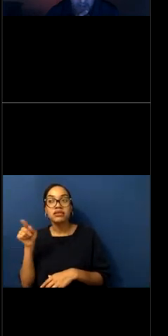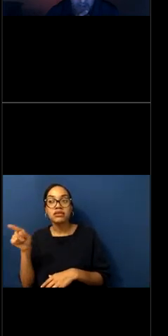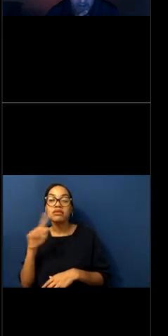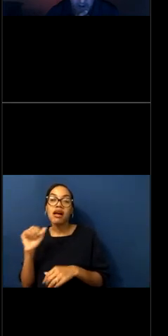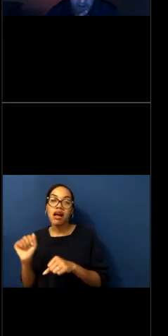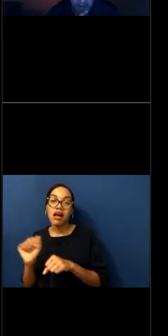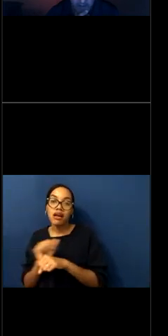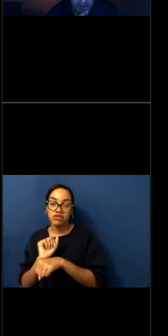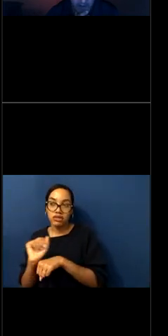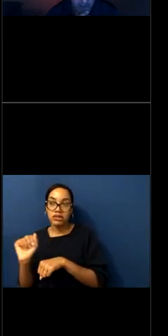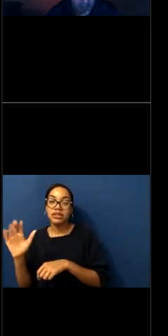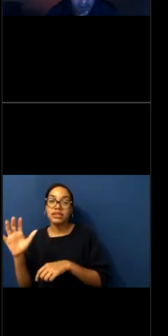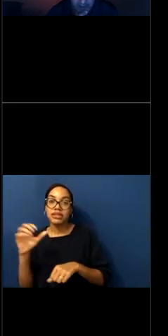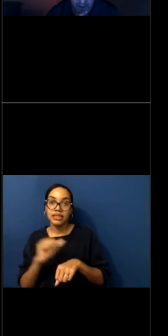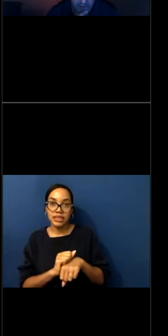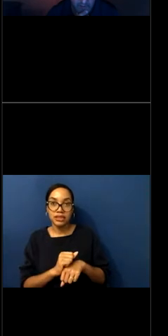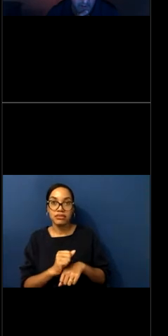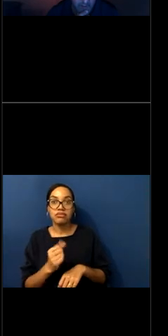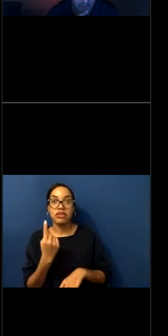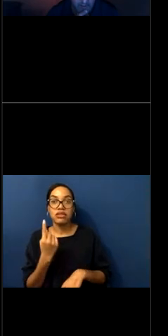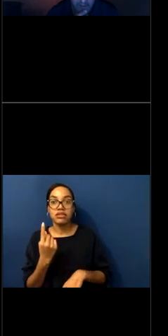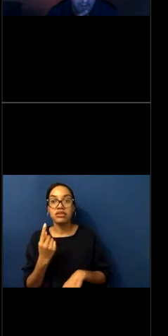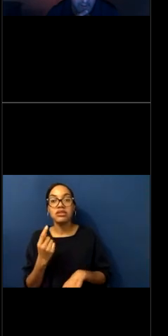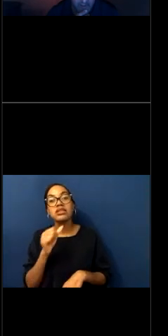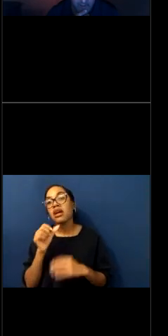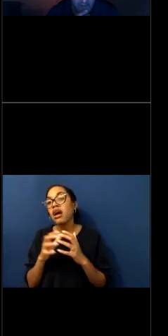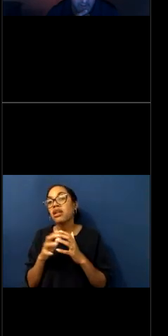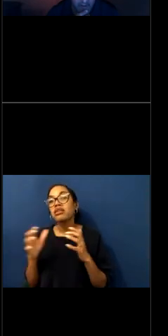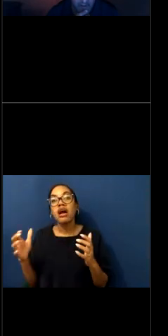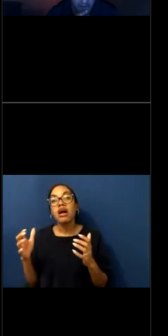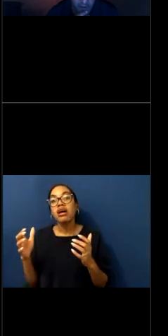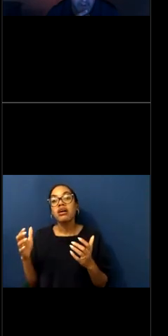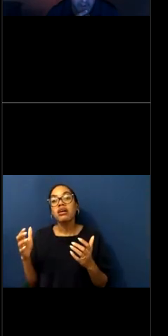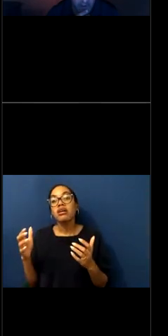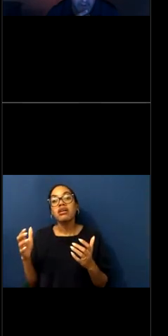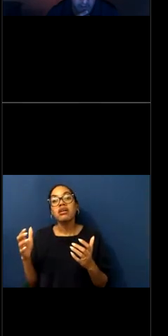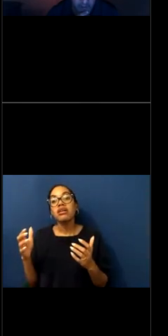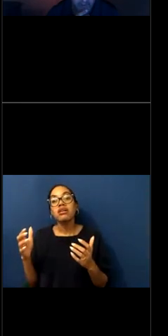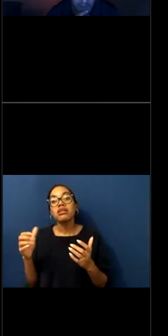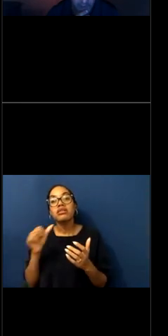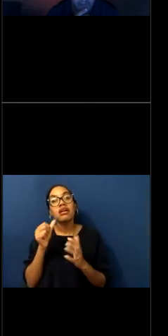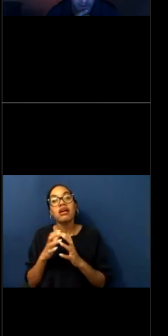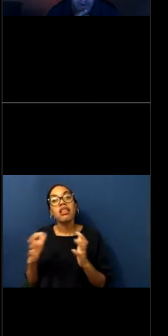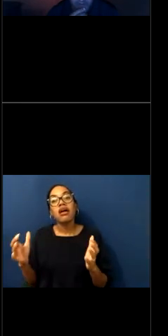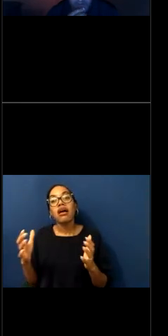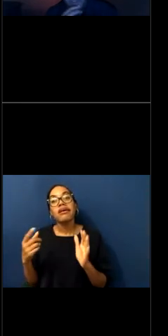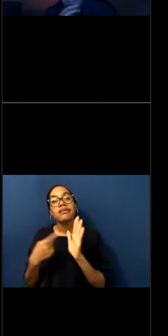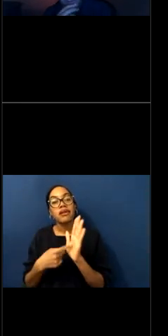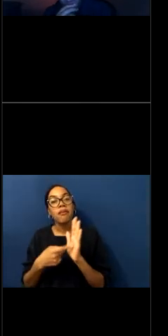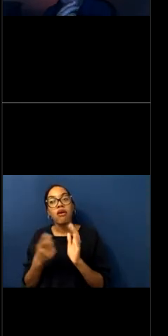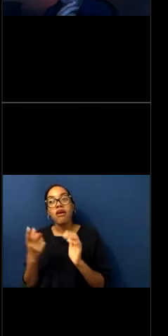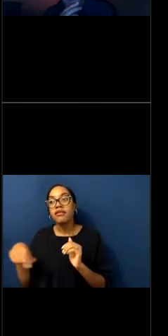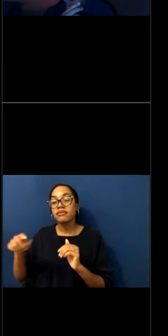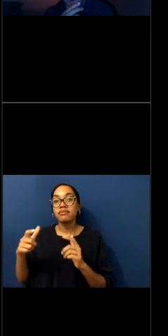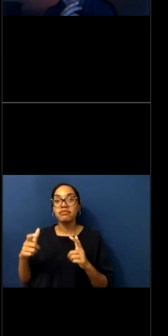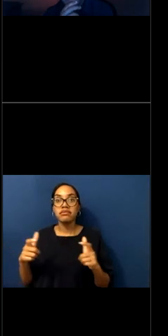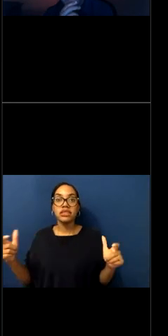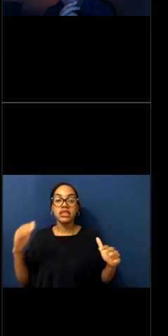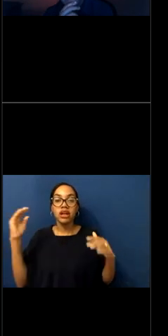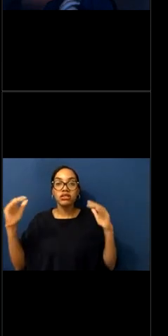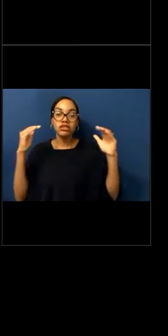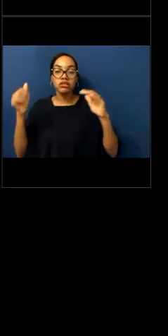many documentations of incidents of large adult leatherbacks being eaten by other animals. It's mostly when they're